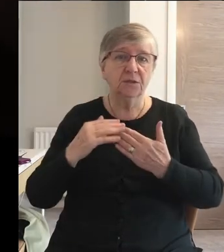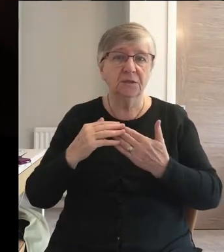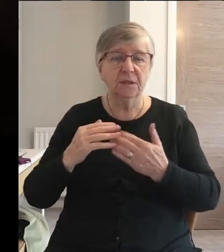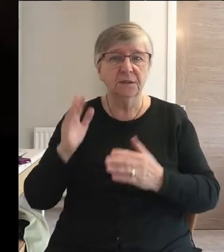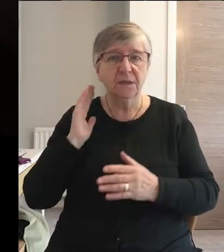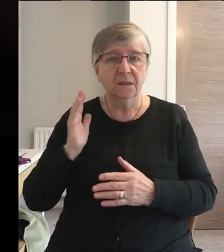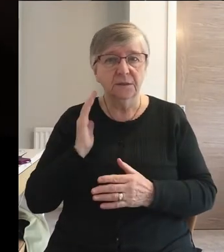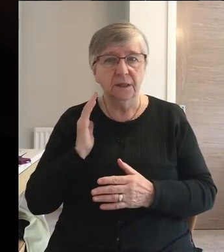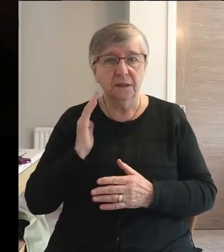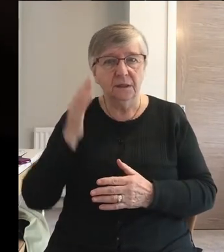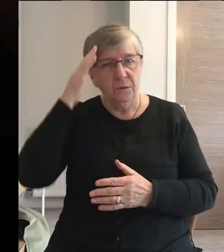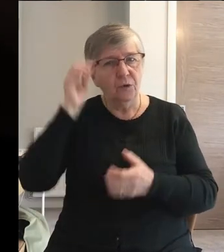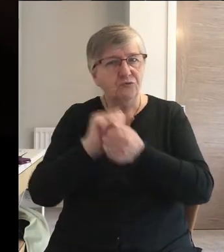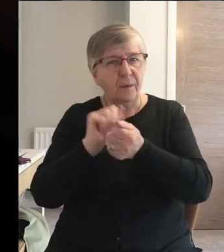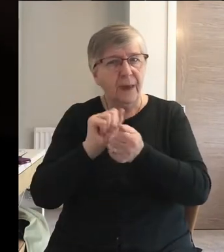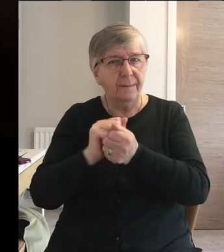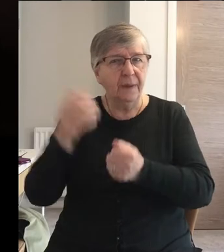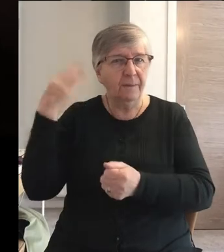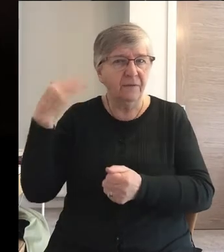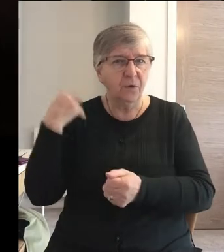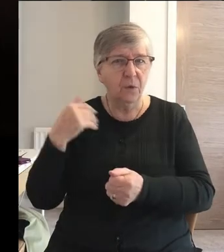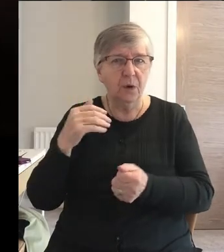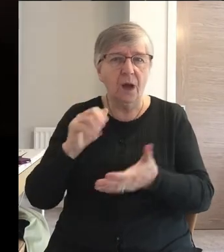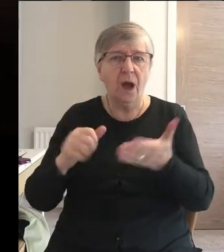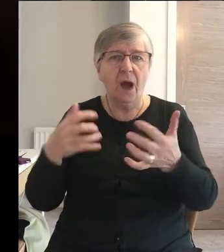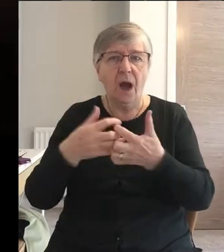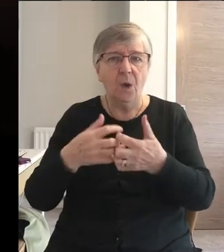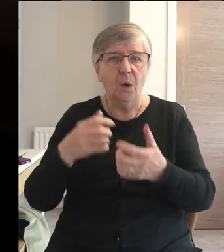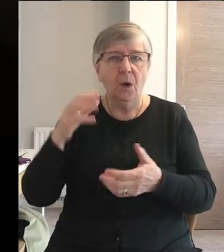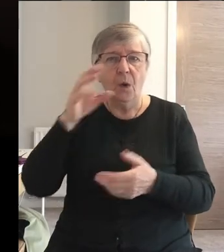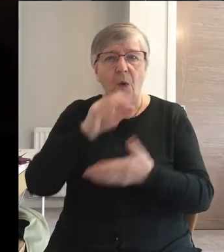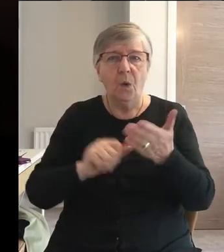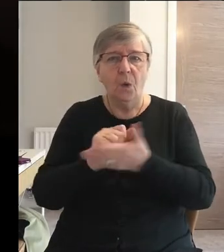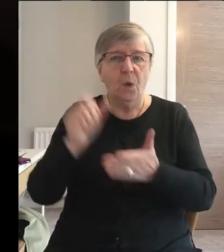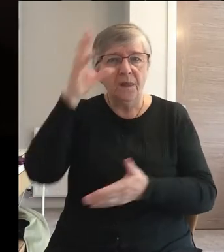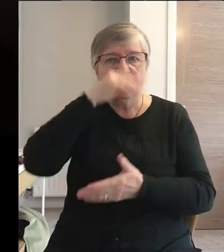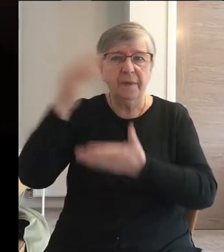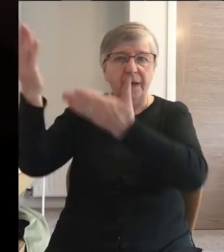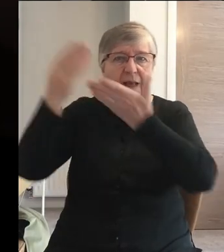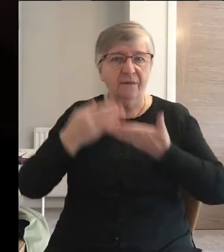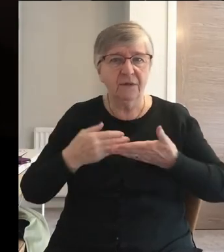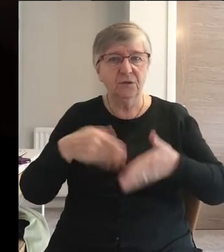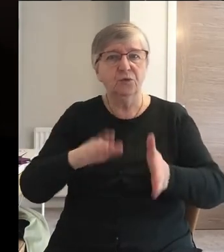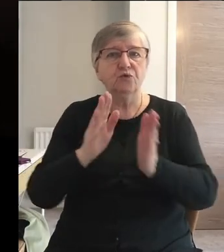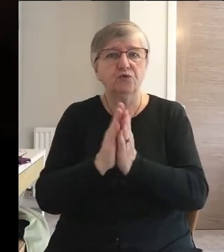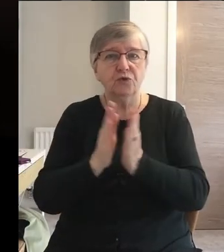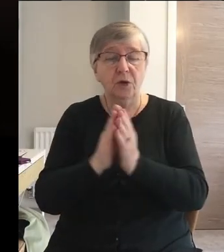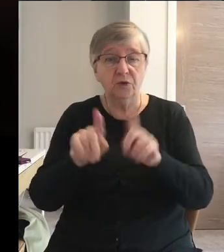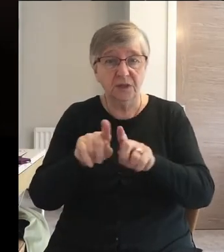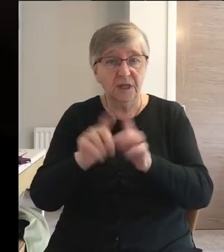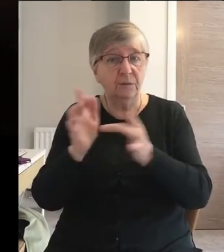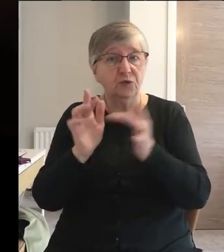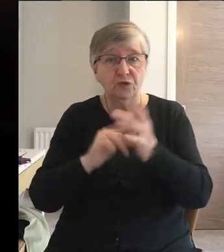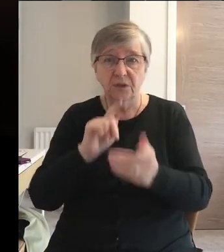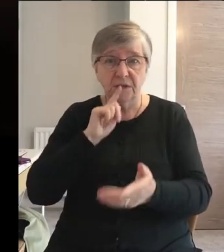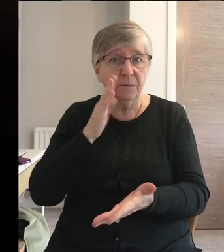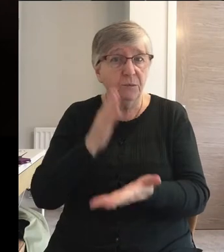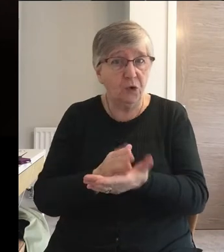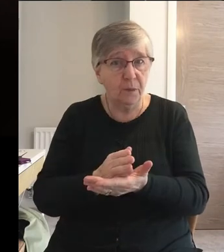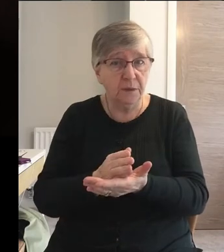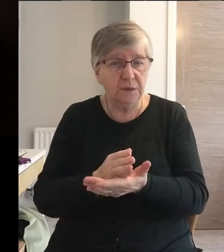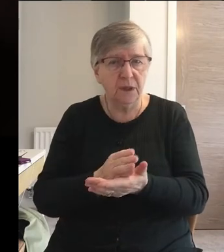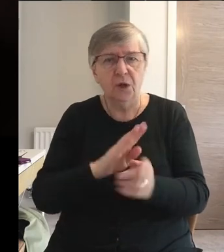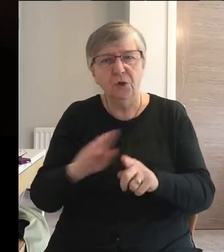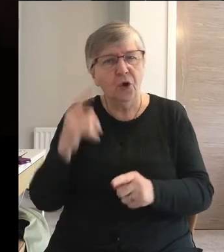remember at Pentecost how the Spirit was given to the church, just as Jesus had promised. It's not going to be our theme for the whole service.